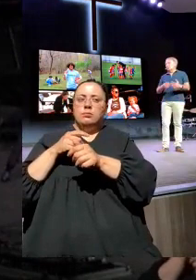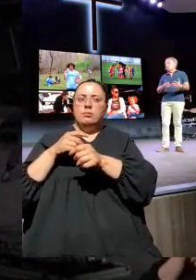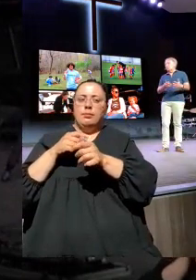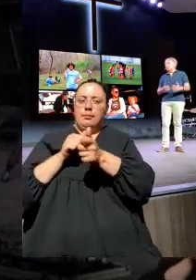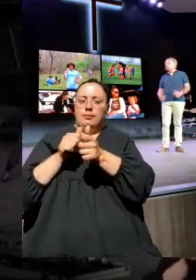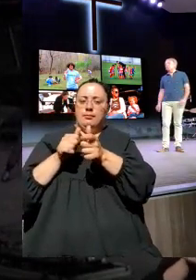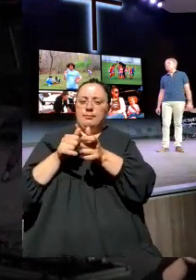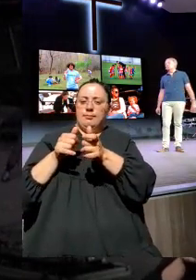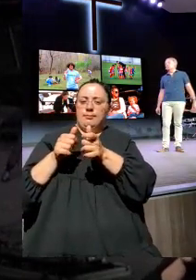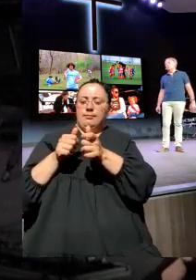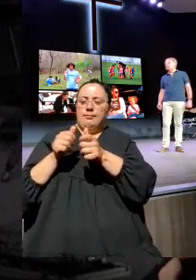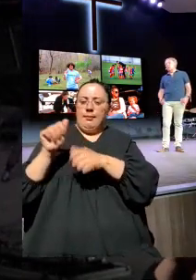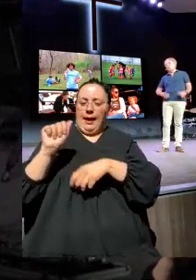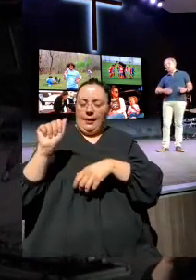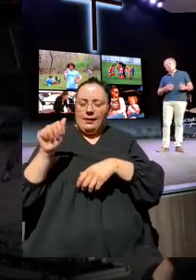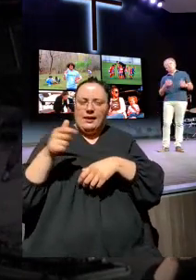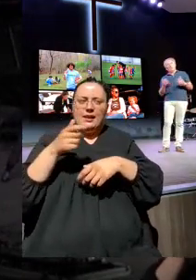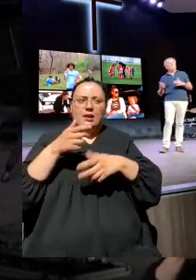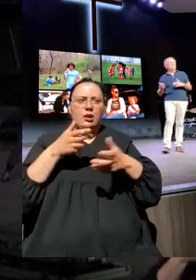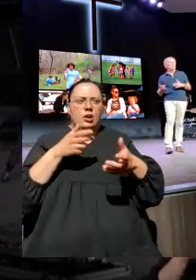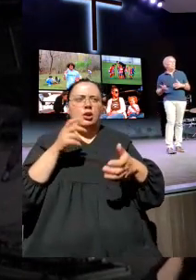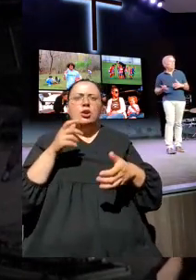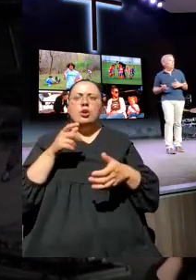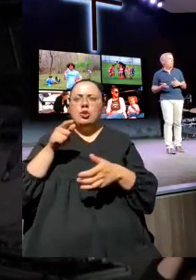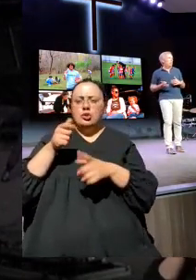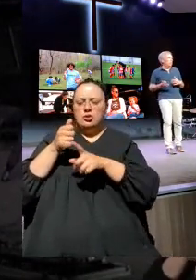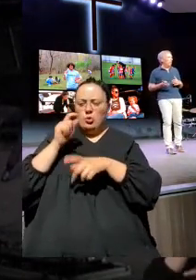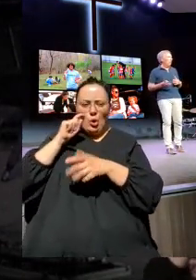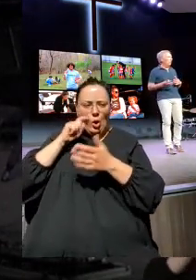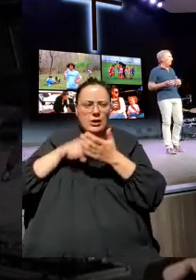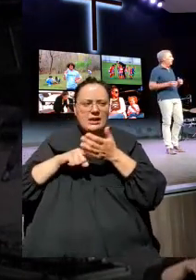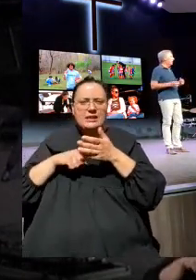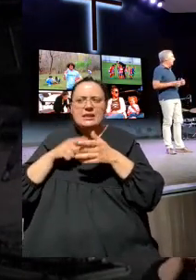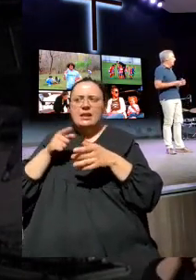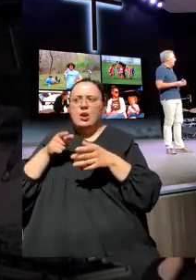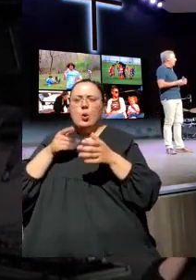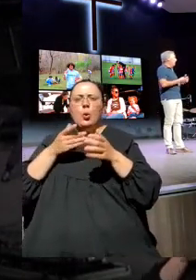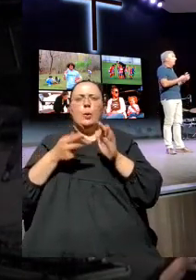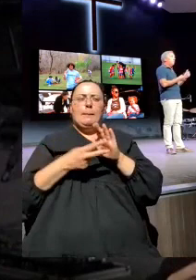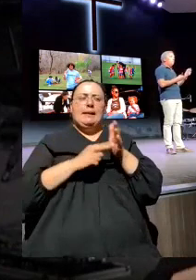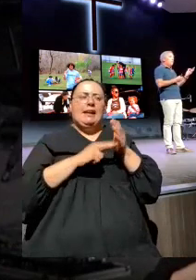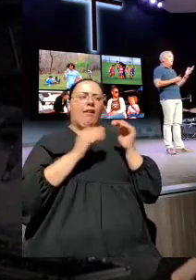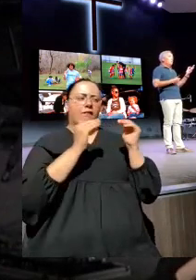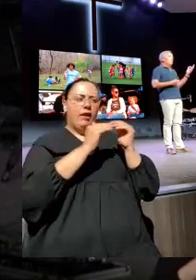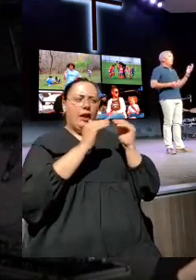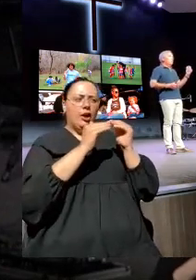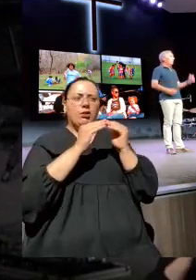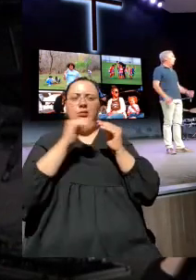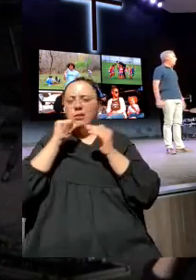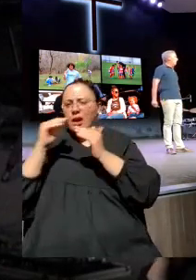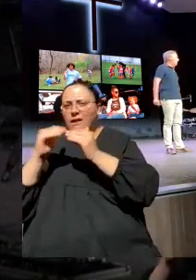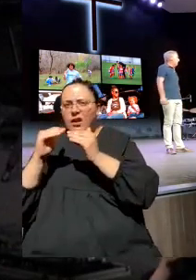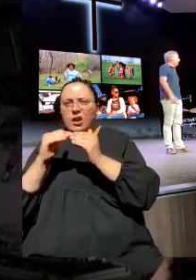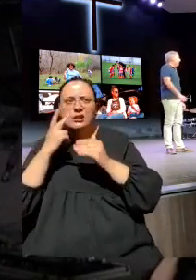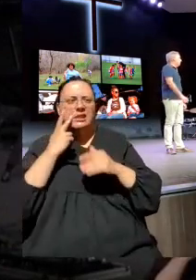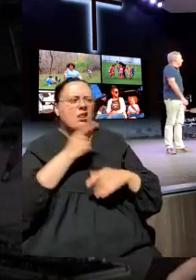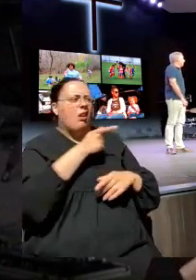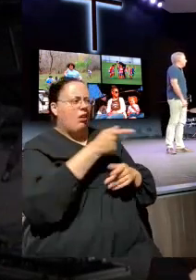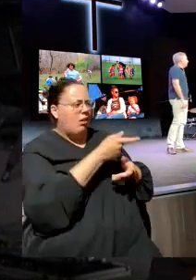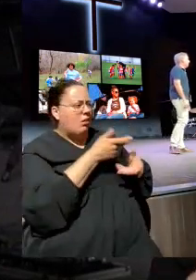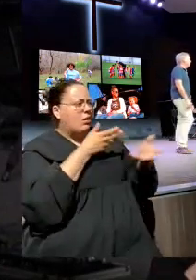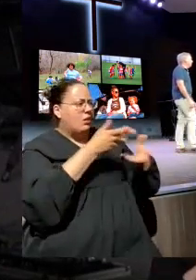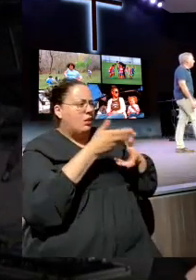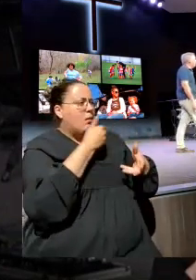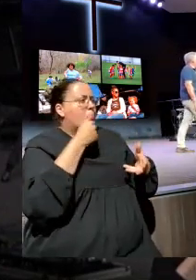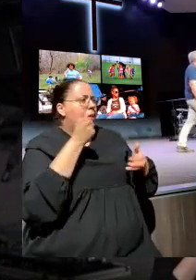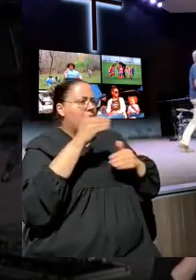showed special attention to some of the athletes and less attention to the other athletes, right? Or it's like volunteers in our